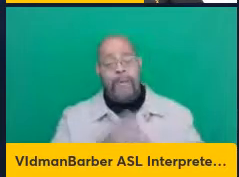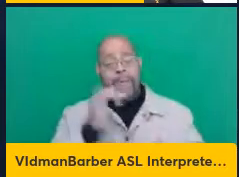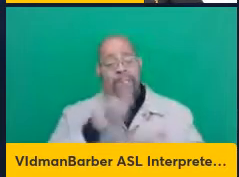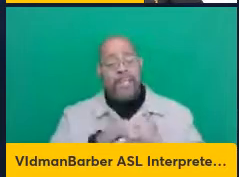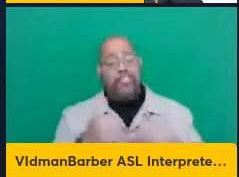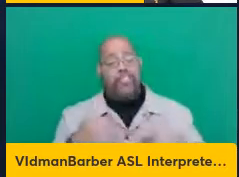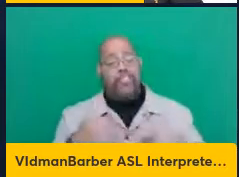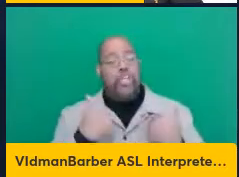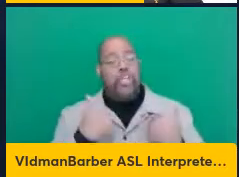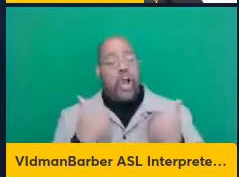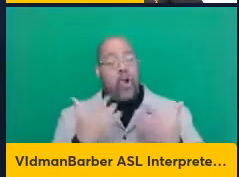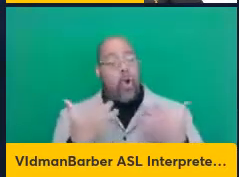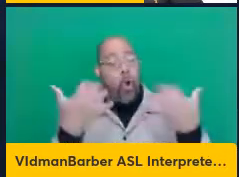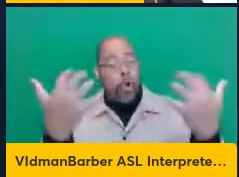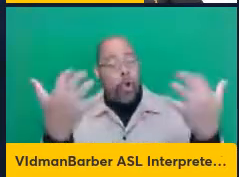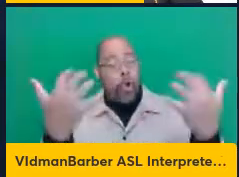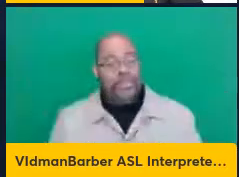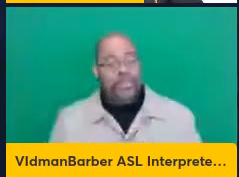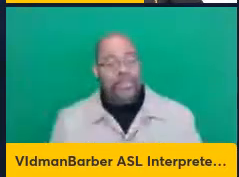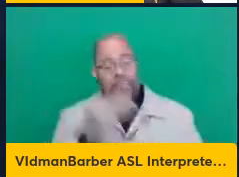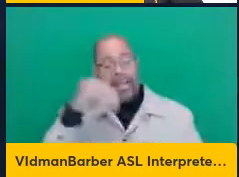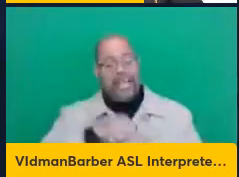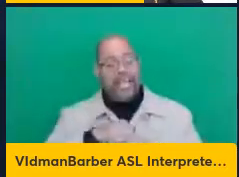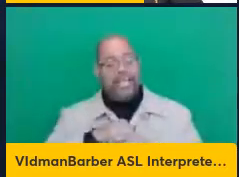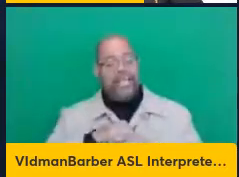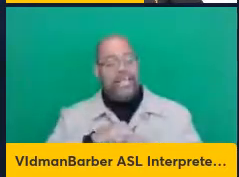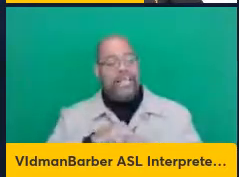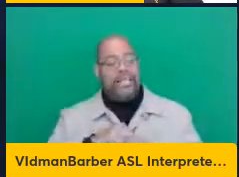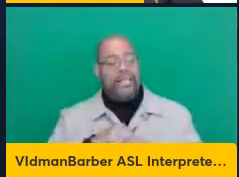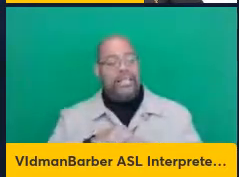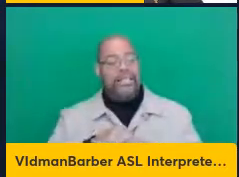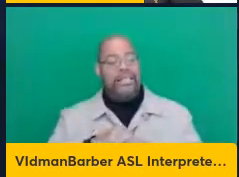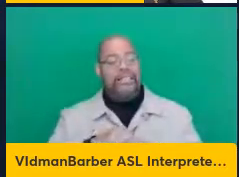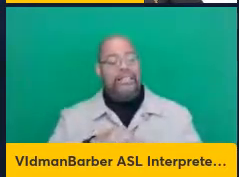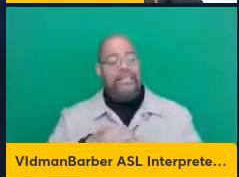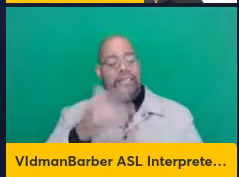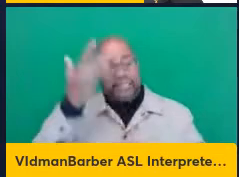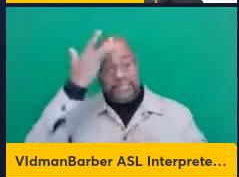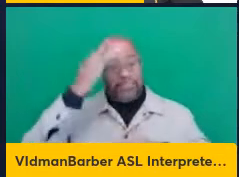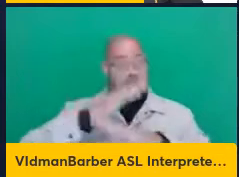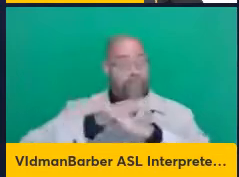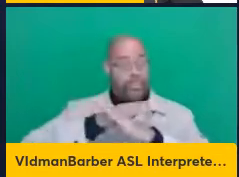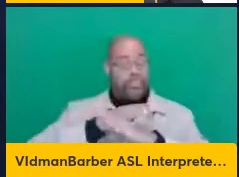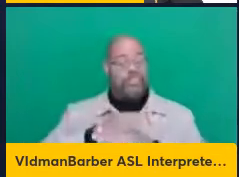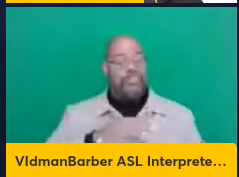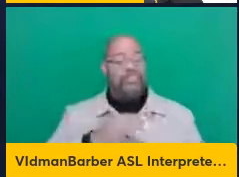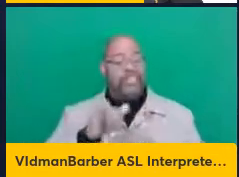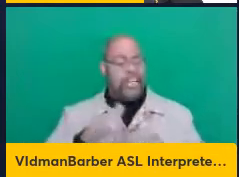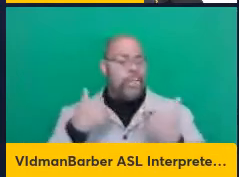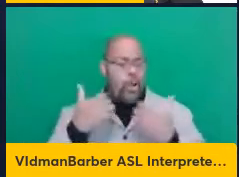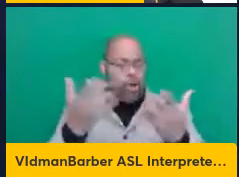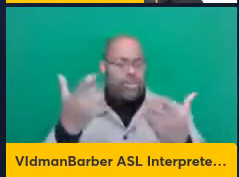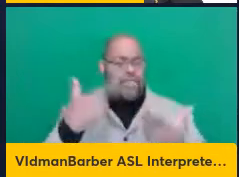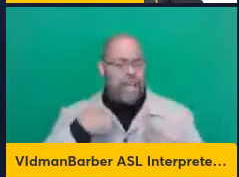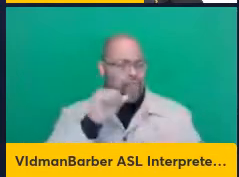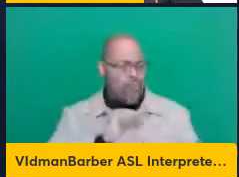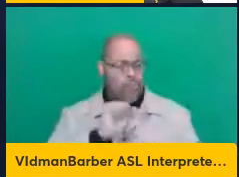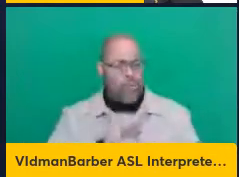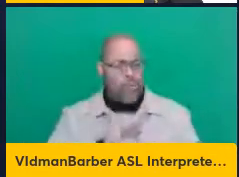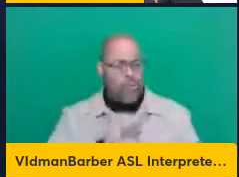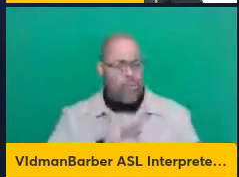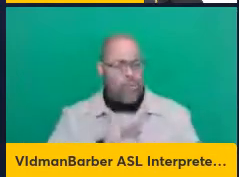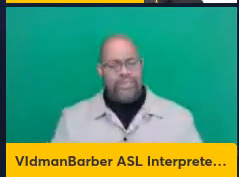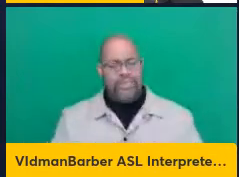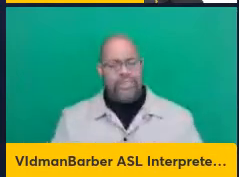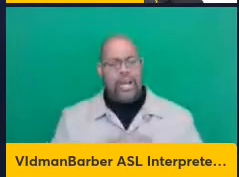young audience, Black in Immuno is a young audience, and so the journey that I have walked,